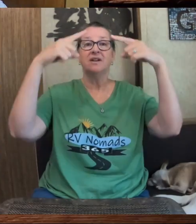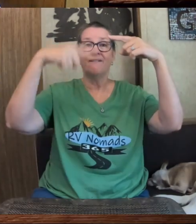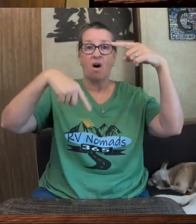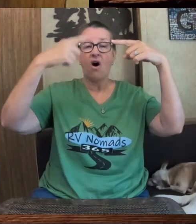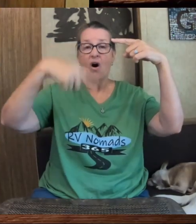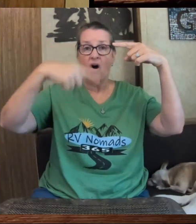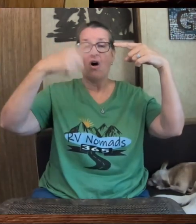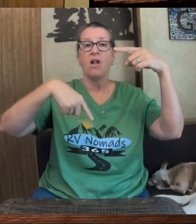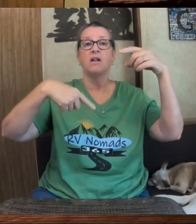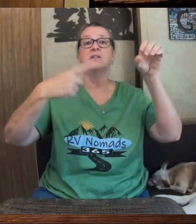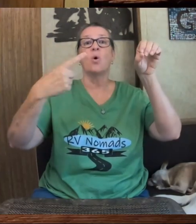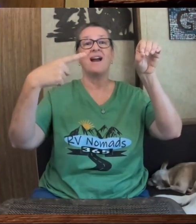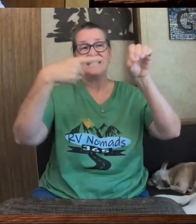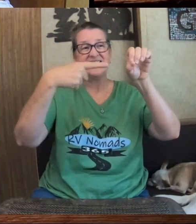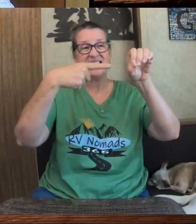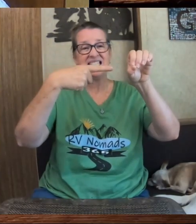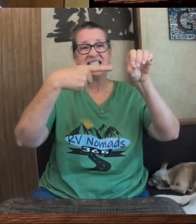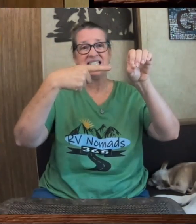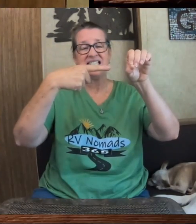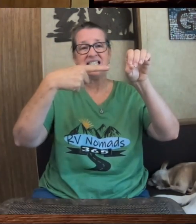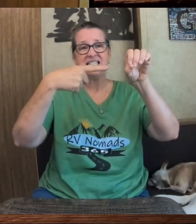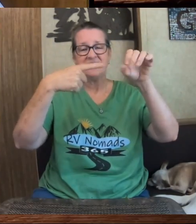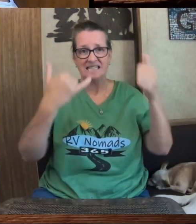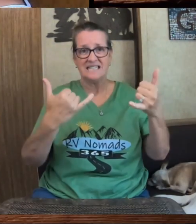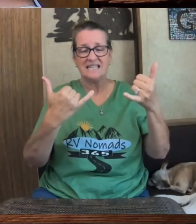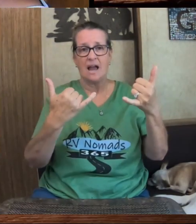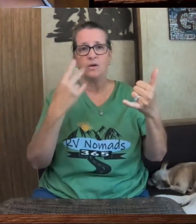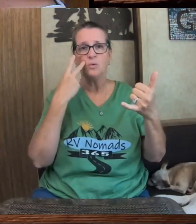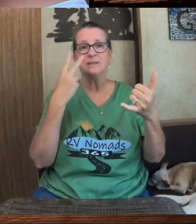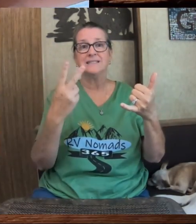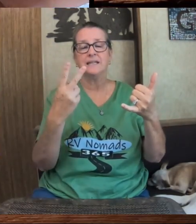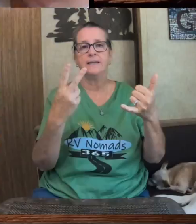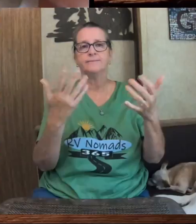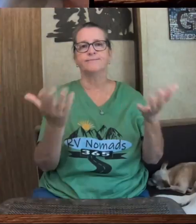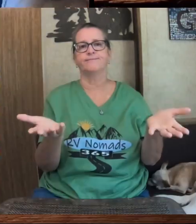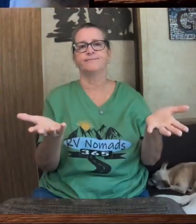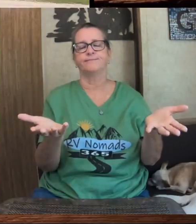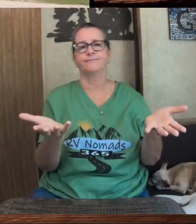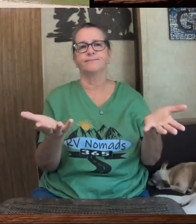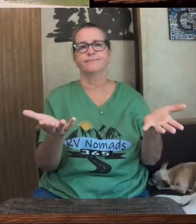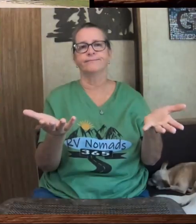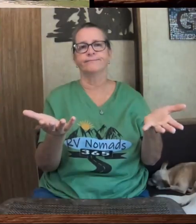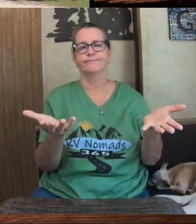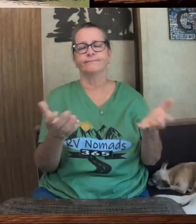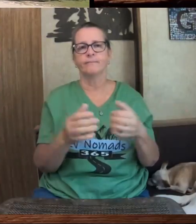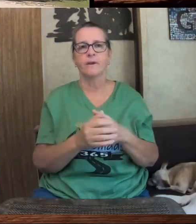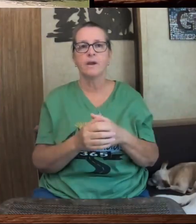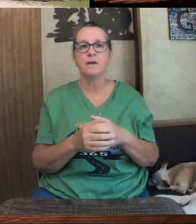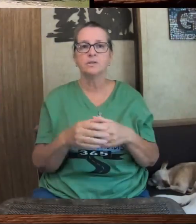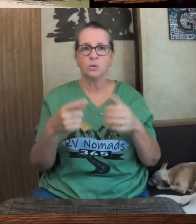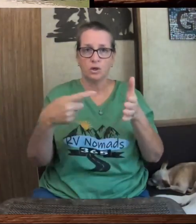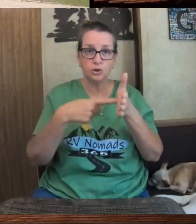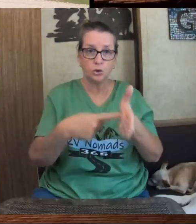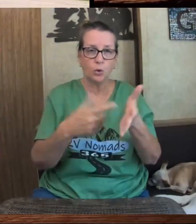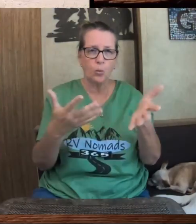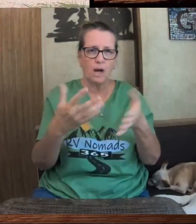I fastened it so the rod wouldn't fall anymore. And then if you look here, I got the parts laid out here if you want to